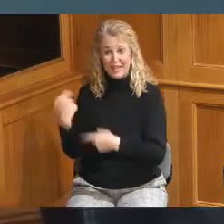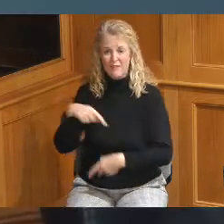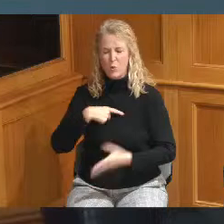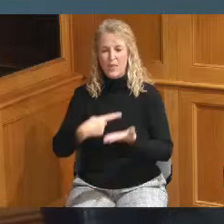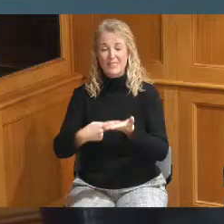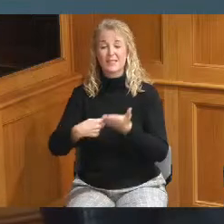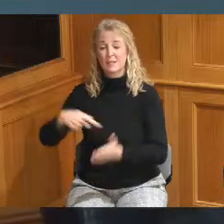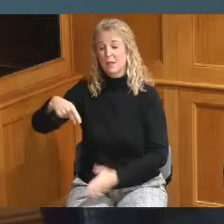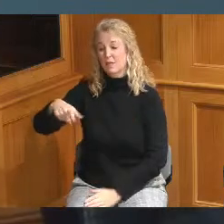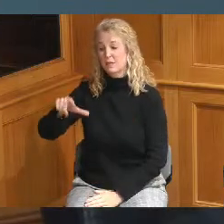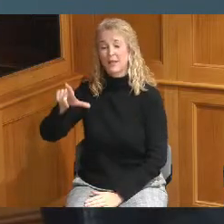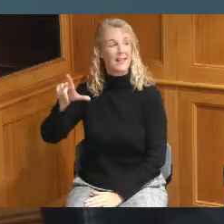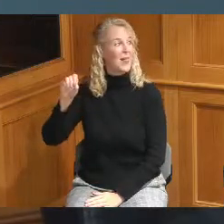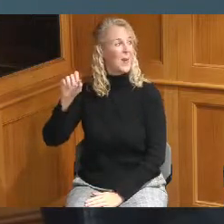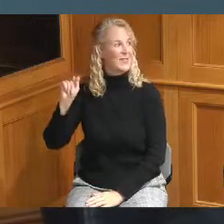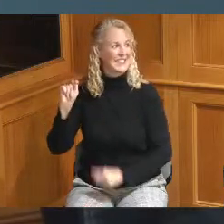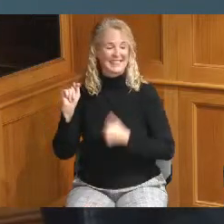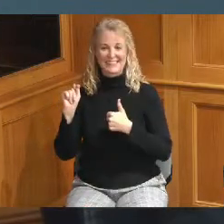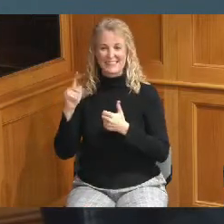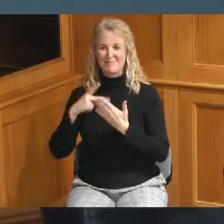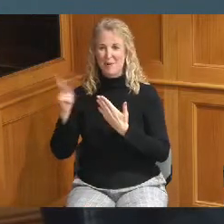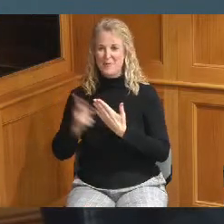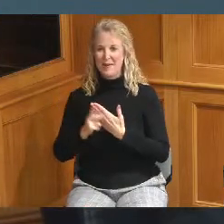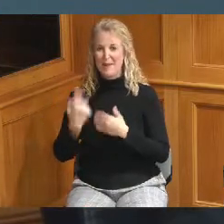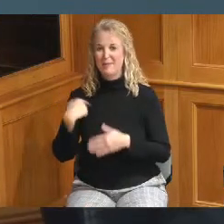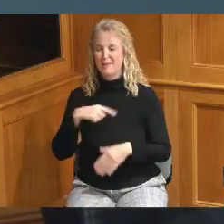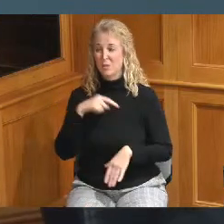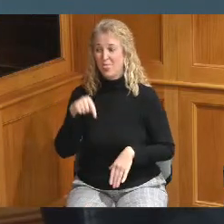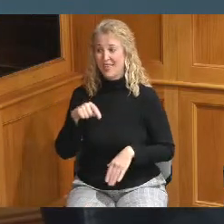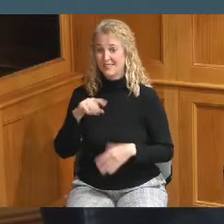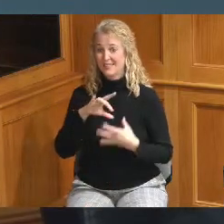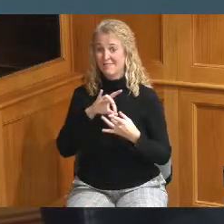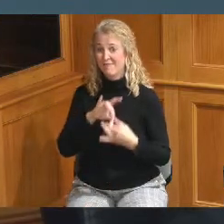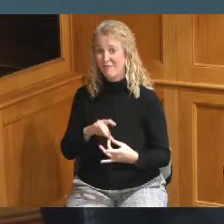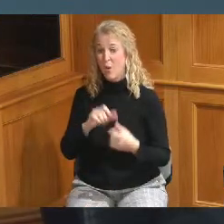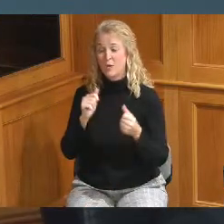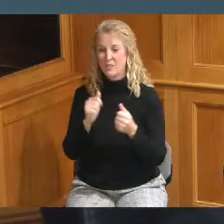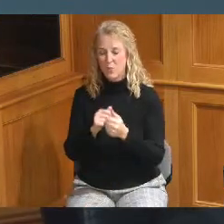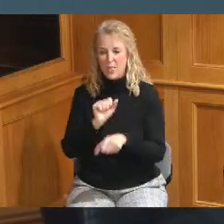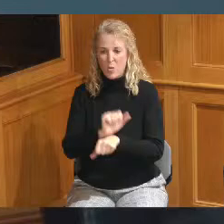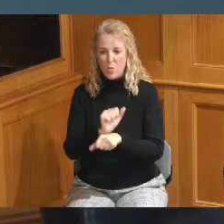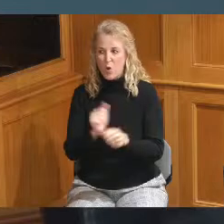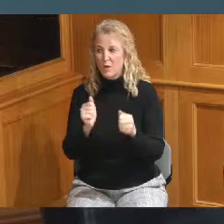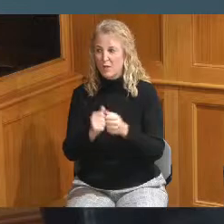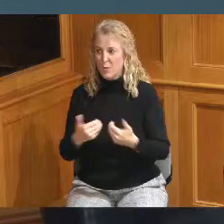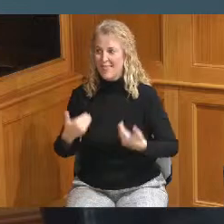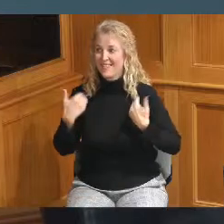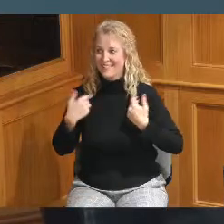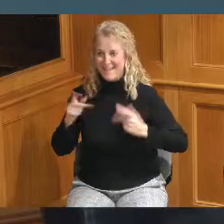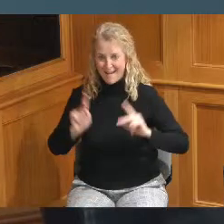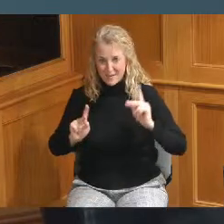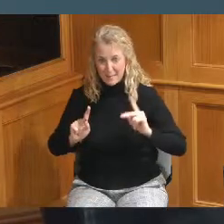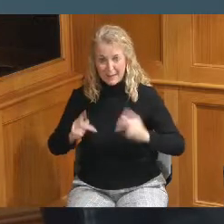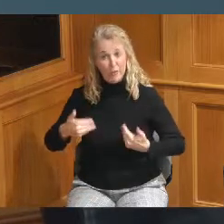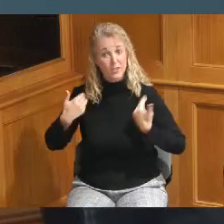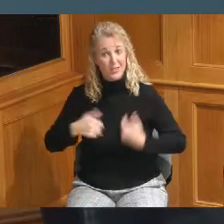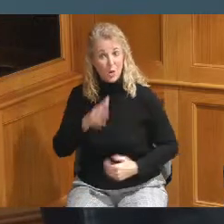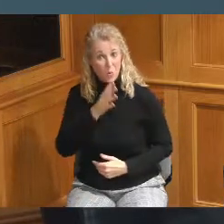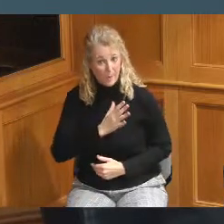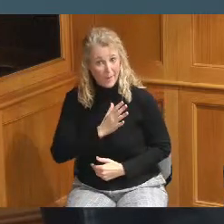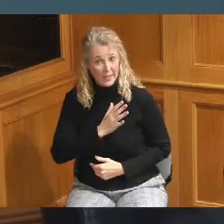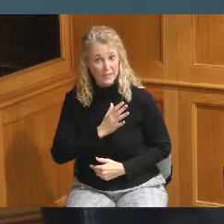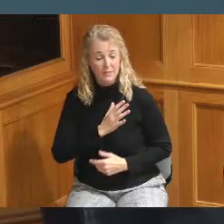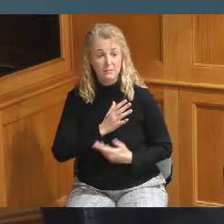program, PLOT, and so it's about trying to work with young people, young ladies, to go